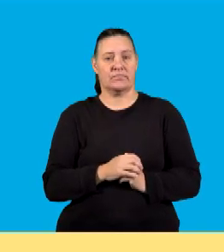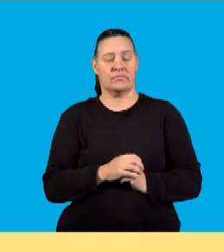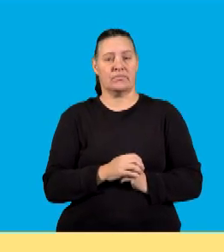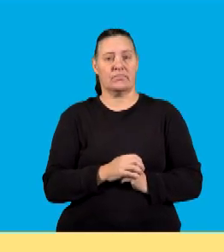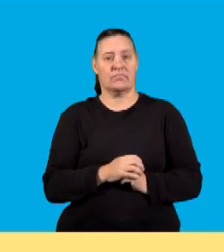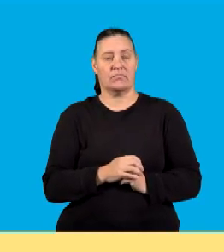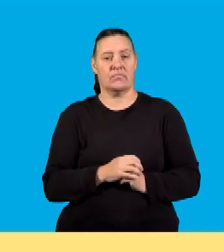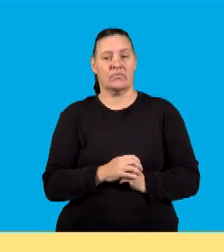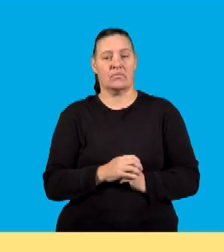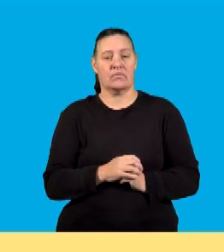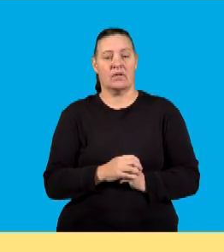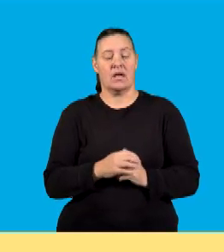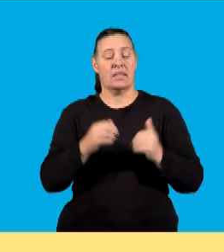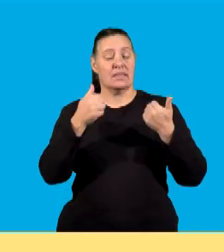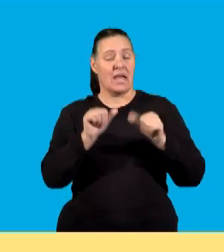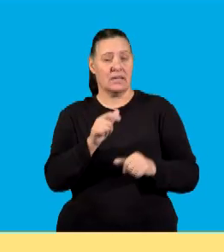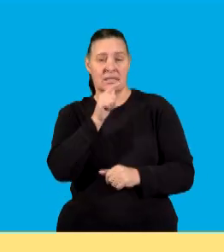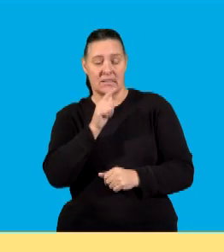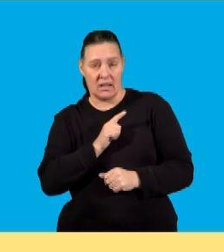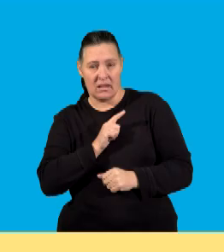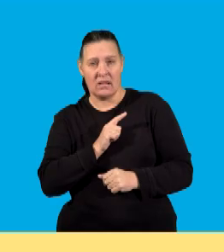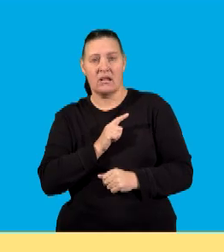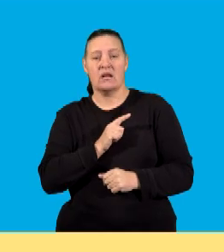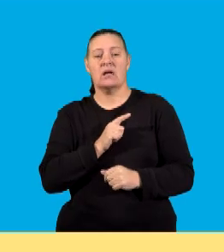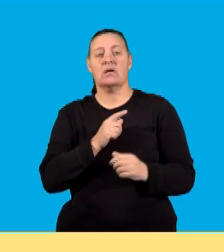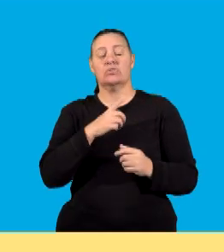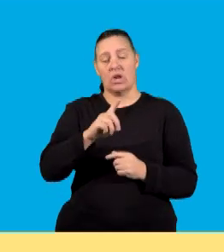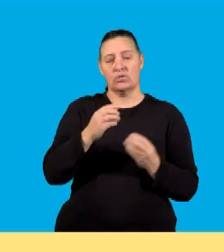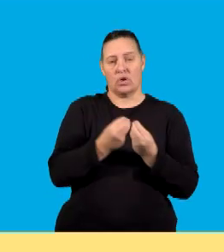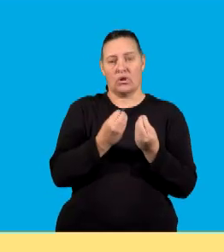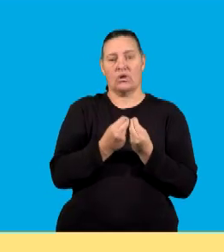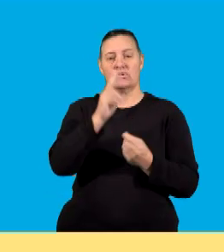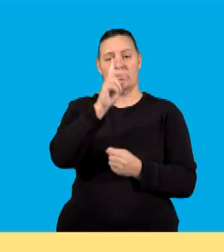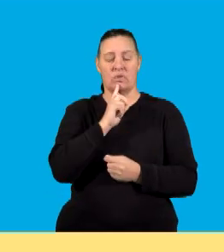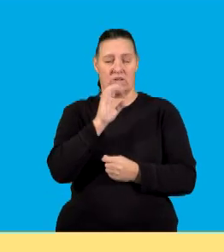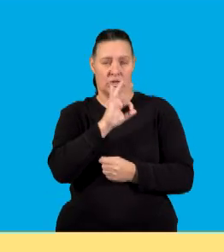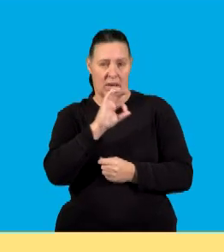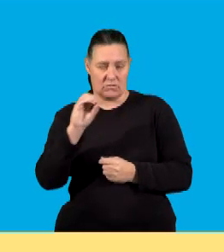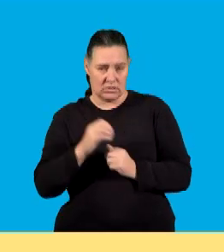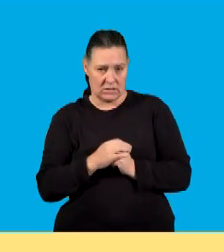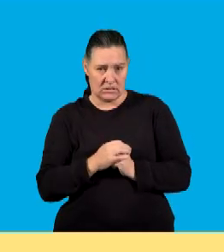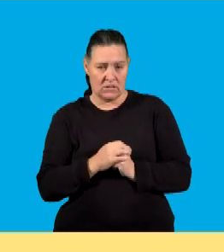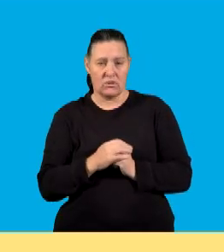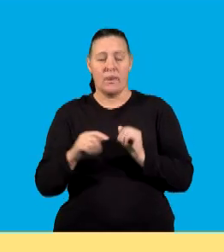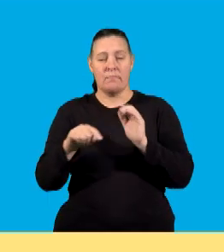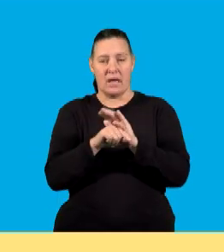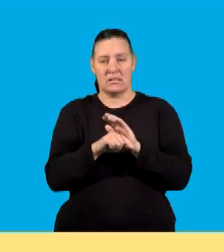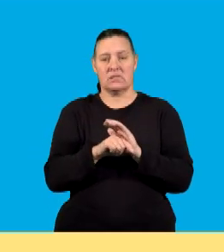33,000. Then we are told that we donated stock of 2,300. So I come and say minus